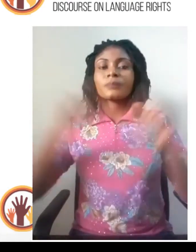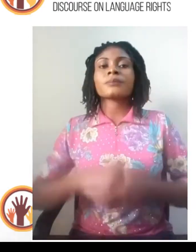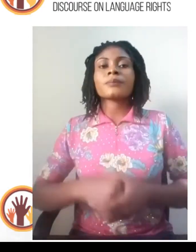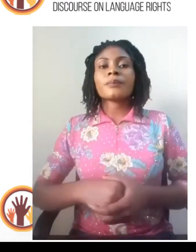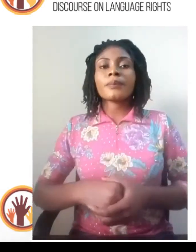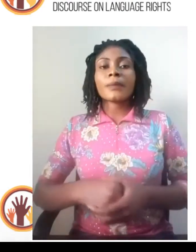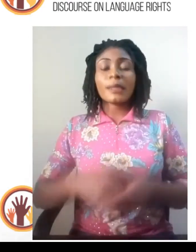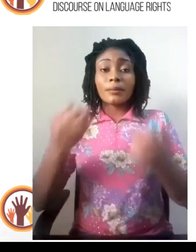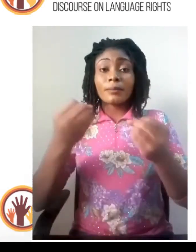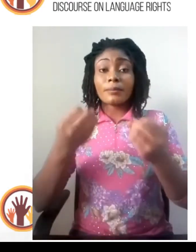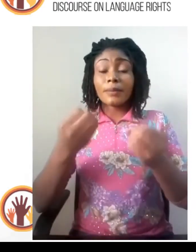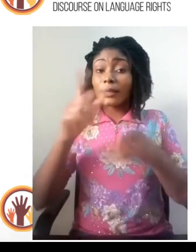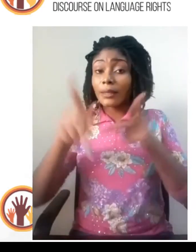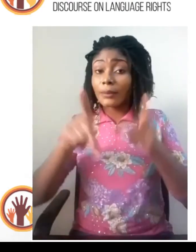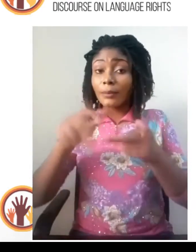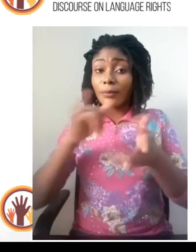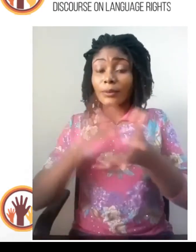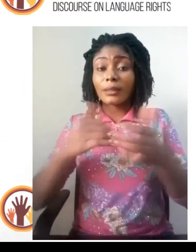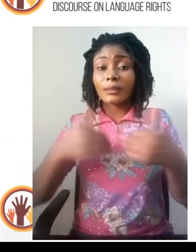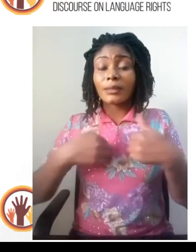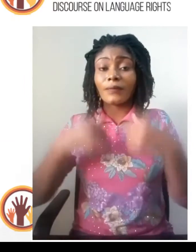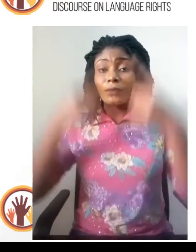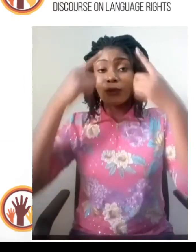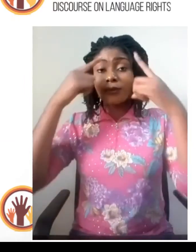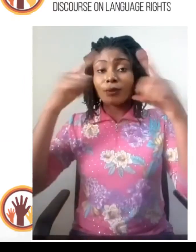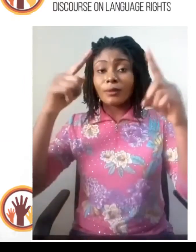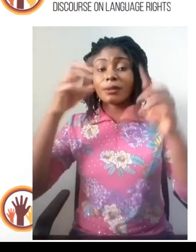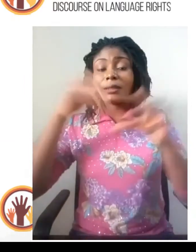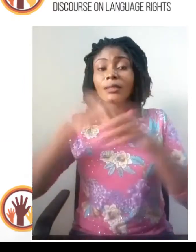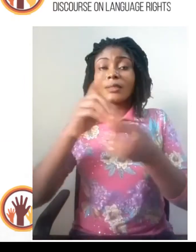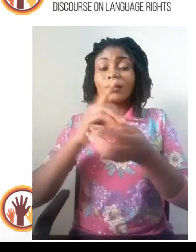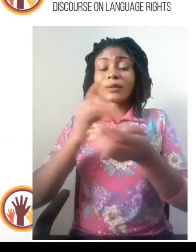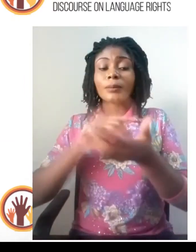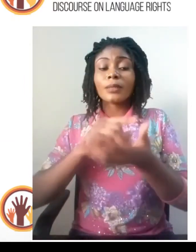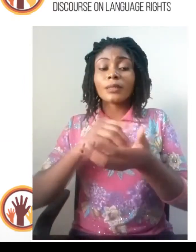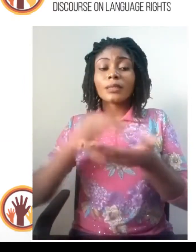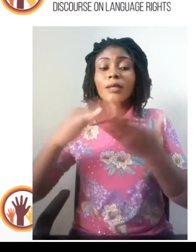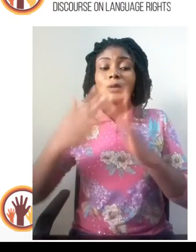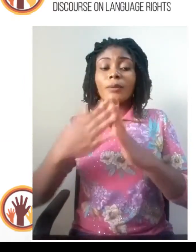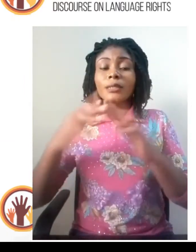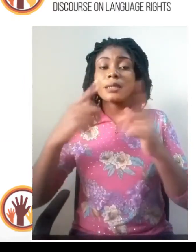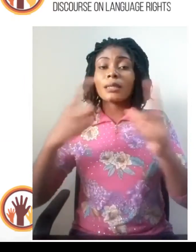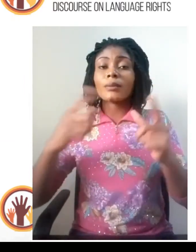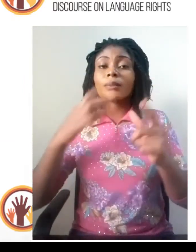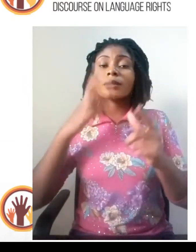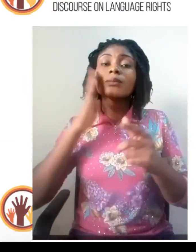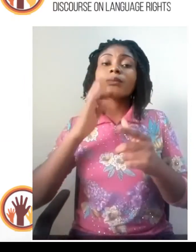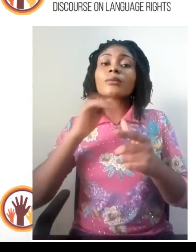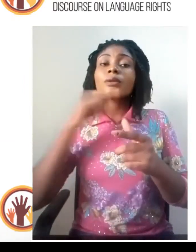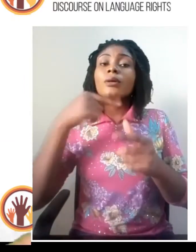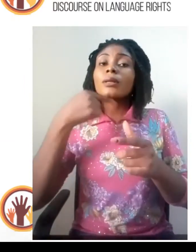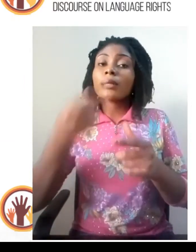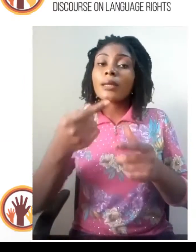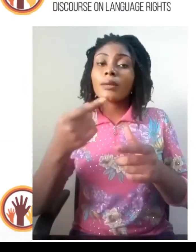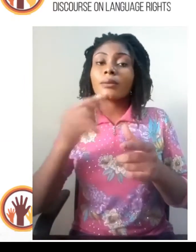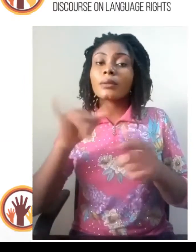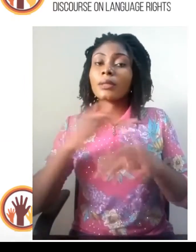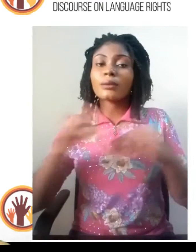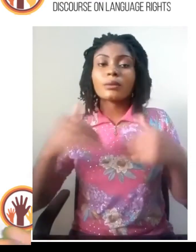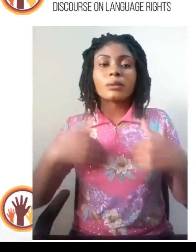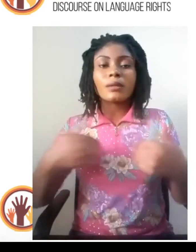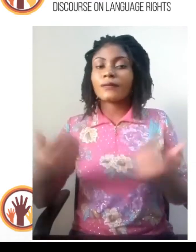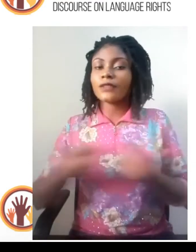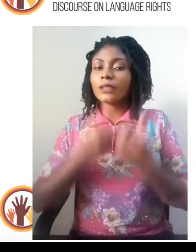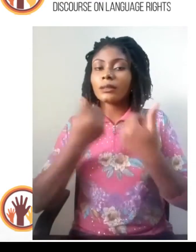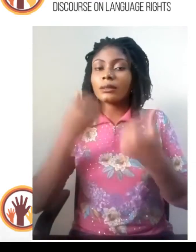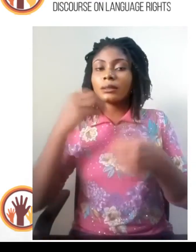people that have succeeded in documenting communities' languages will not tell you they didn't have challenges